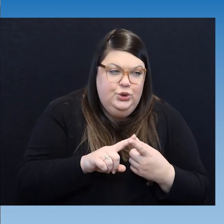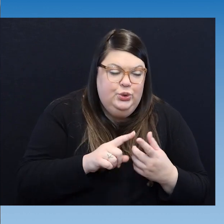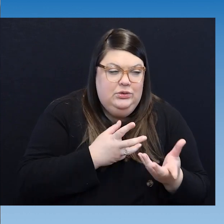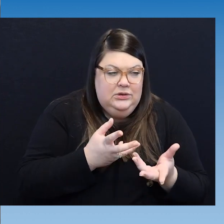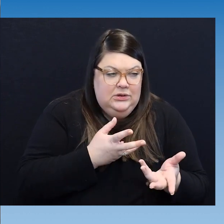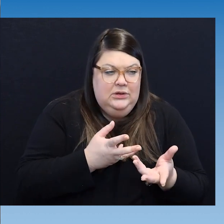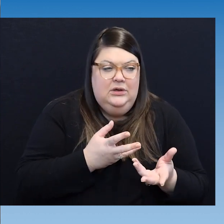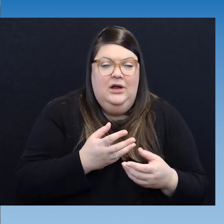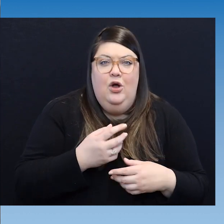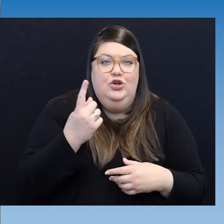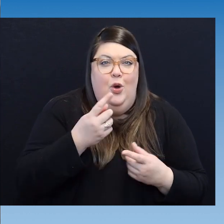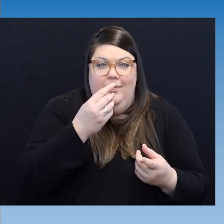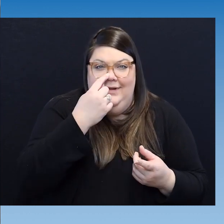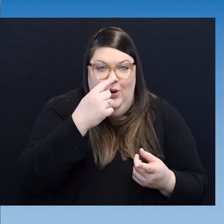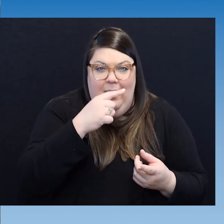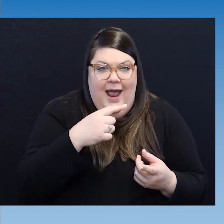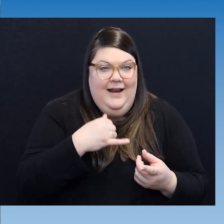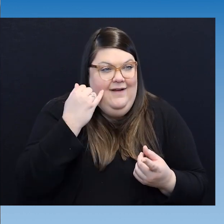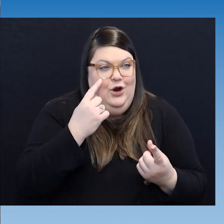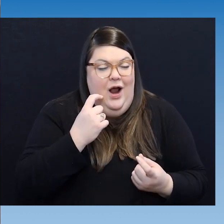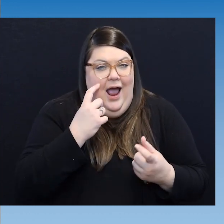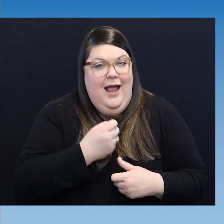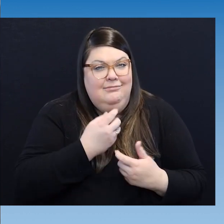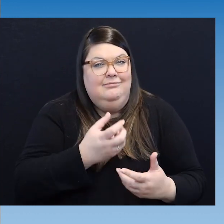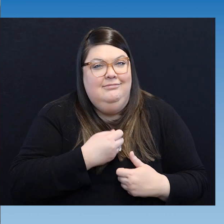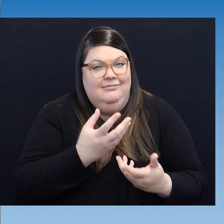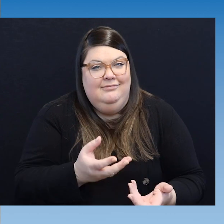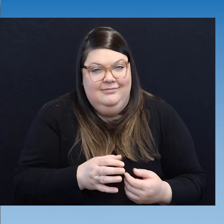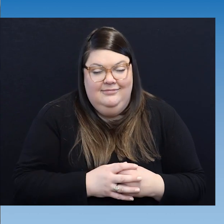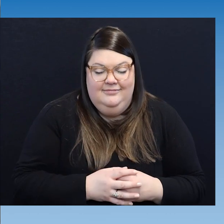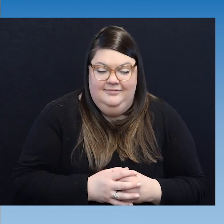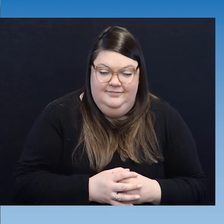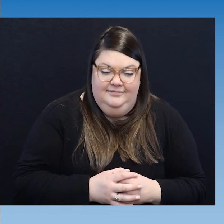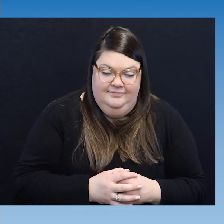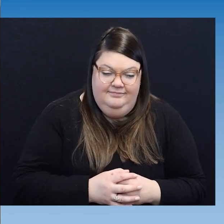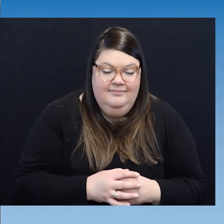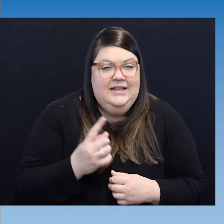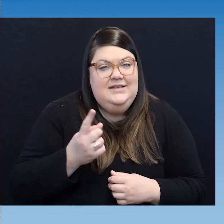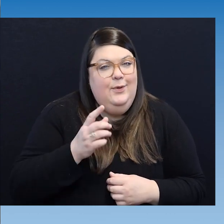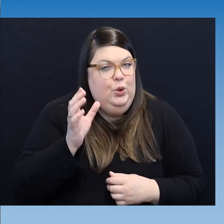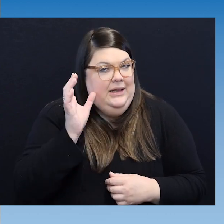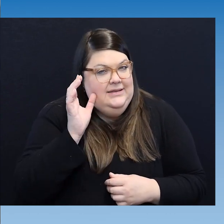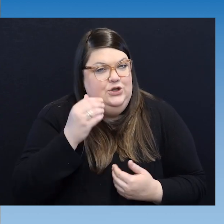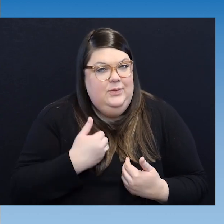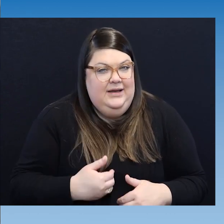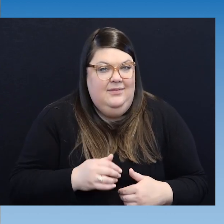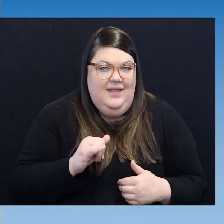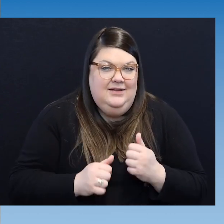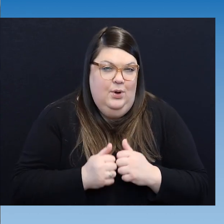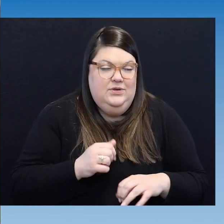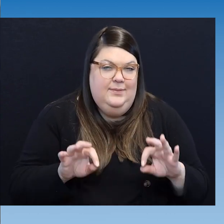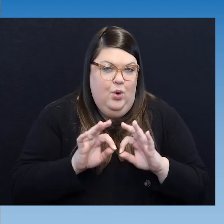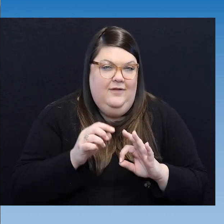in, somebody that don't mind me crying, don't mind me laughing and crying, and just somebody that listens to me. I think